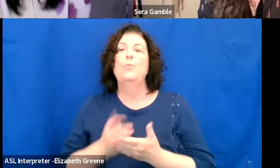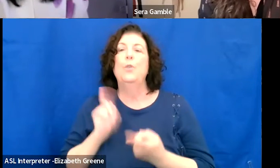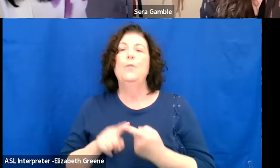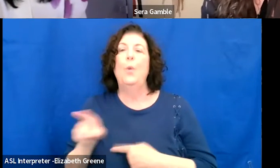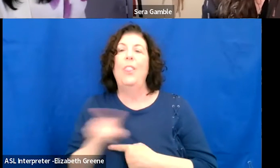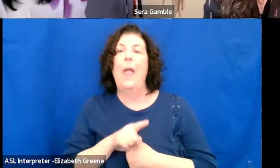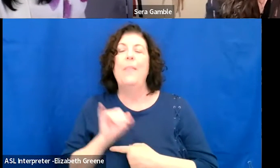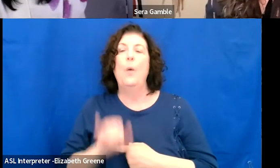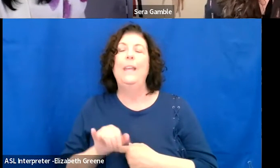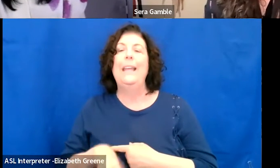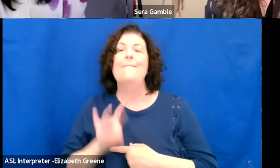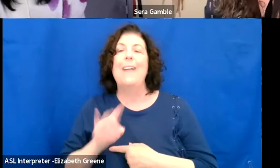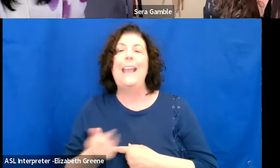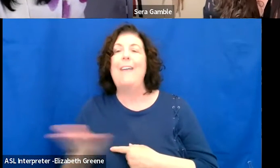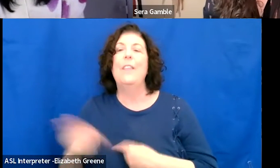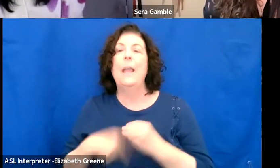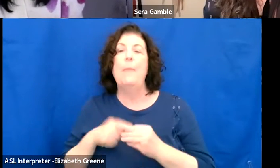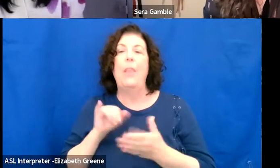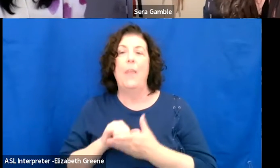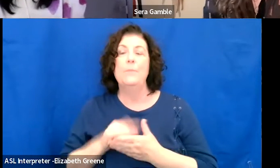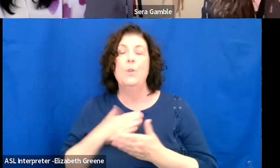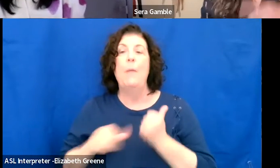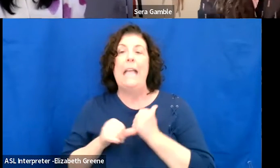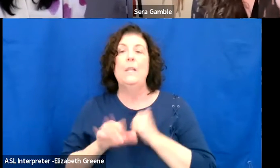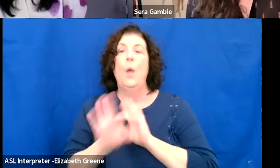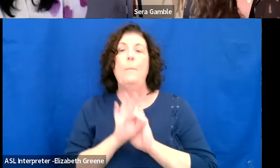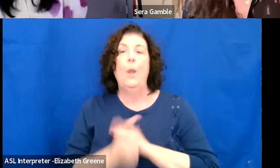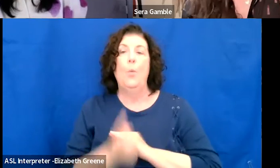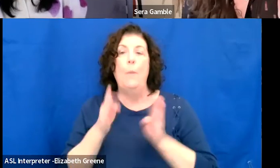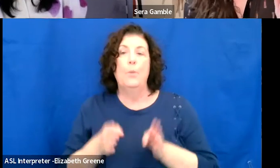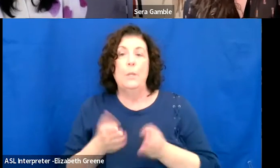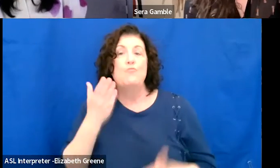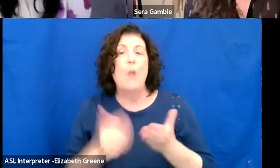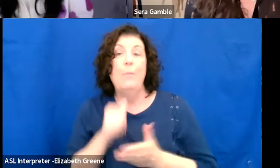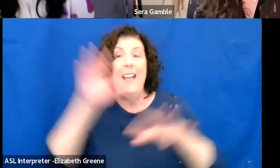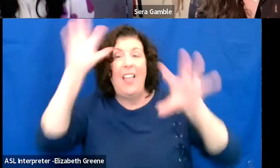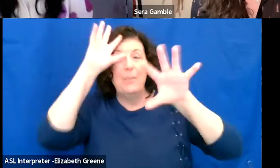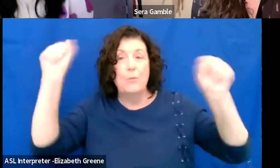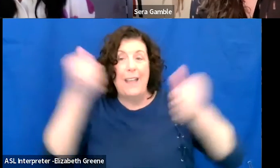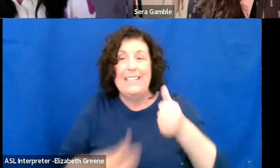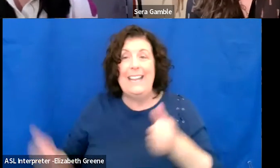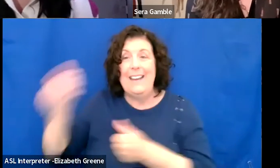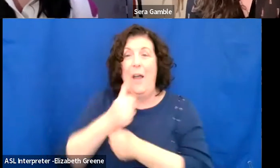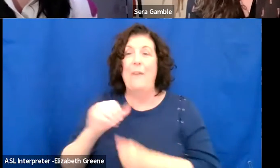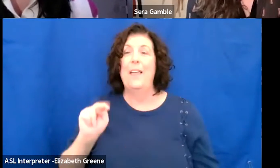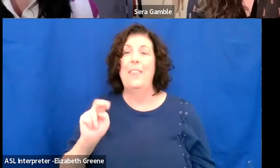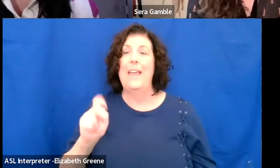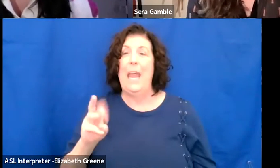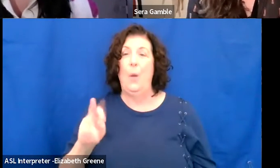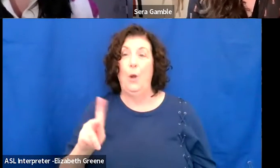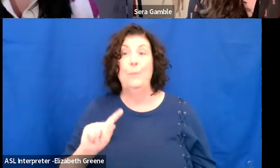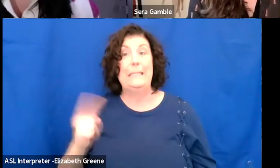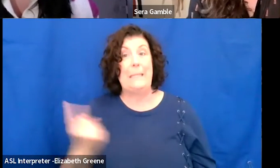We're going to have my assistant pick one person, probably not the president of the network, but someone in that room.